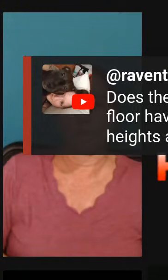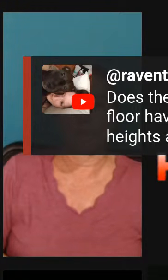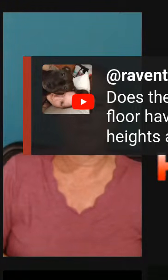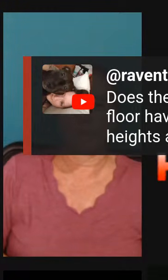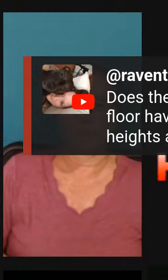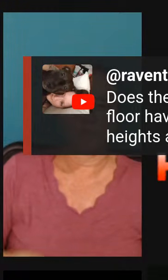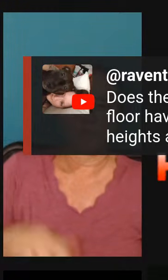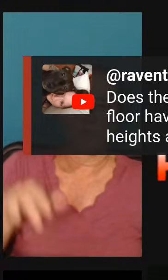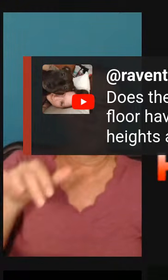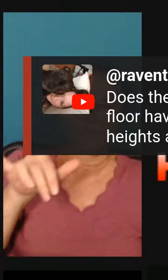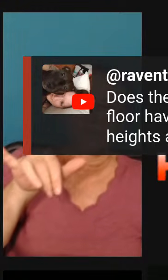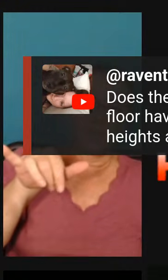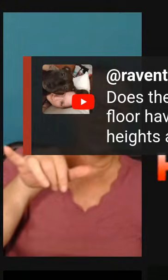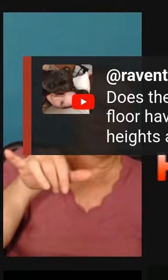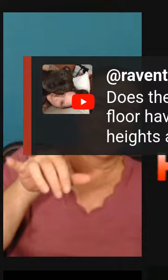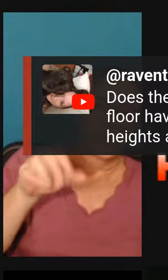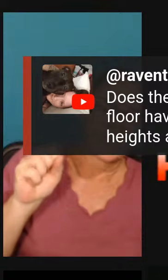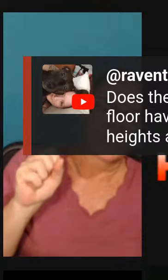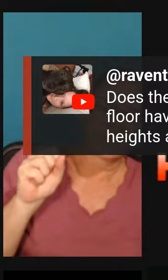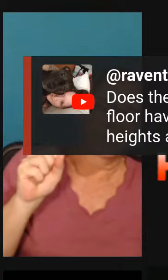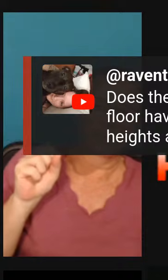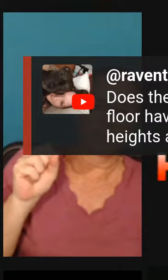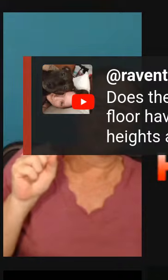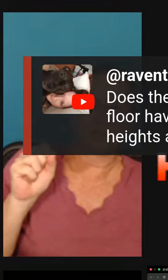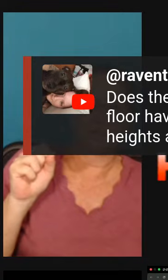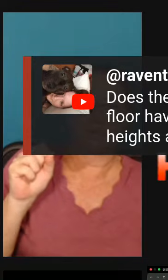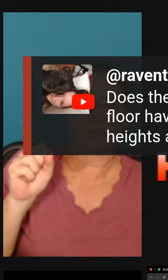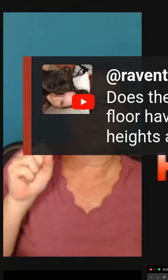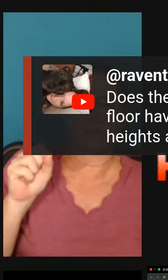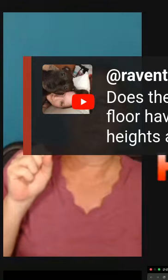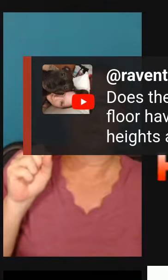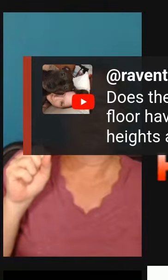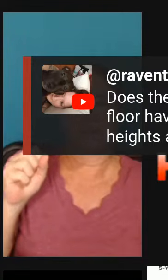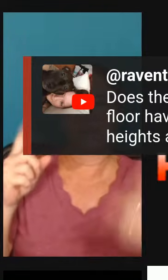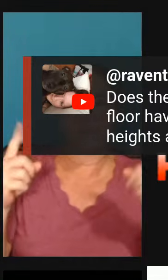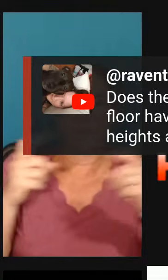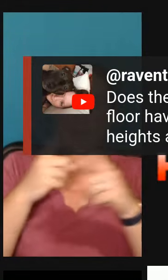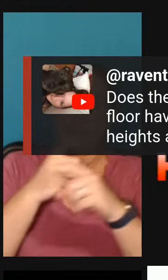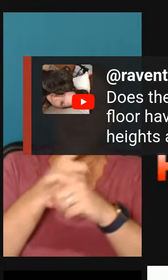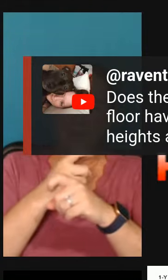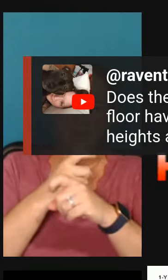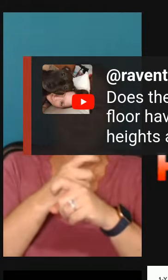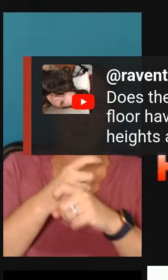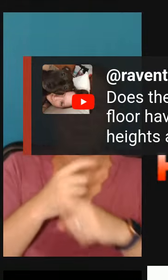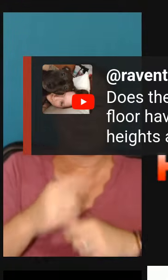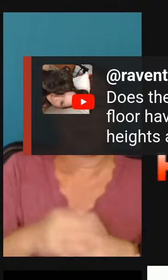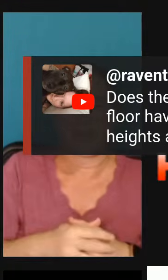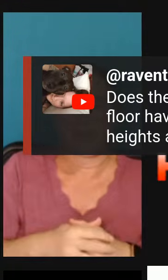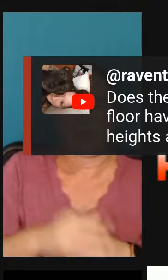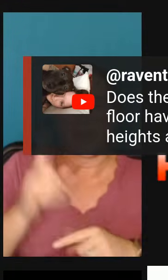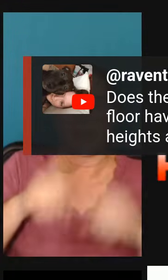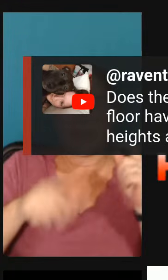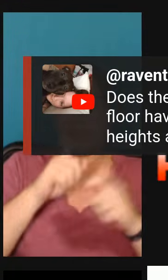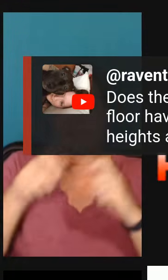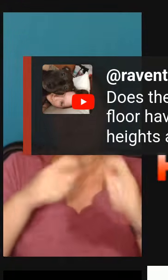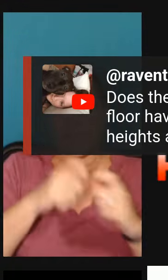Yes, in ways that are complicated and we can't really exactly nail down,